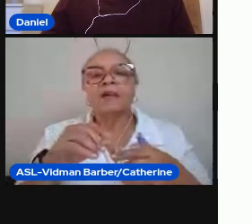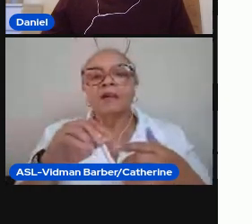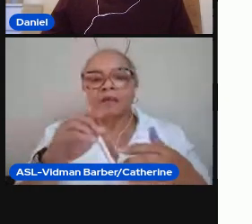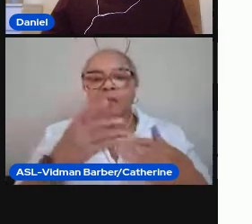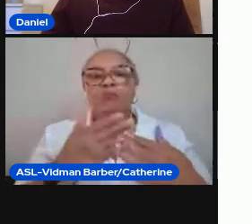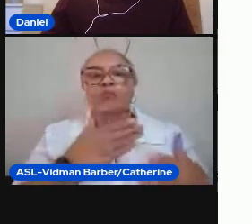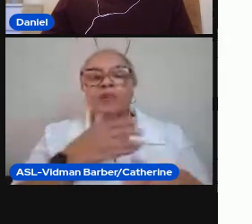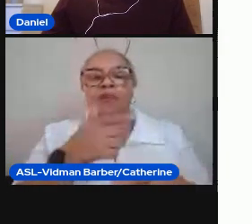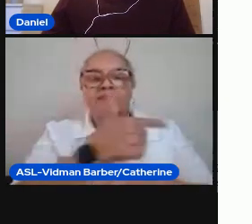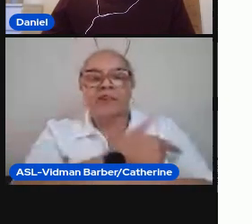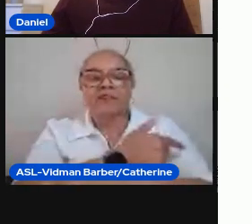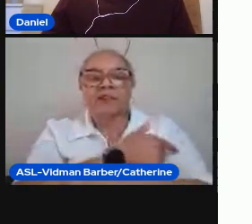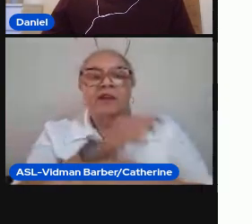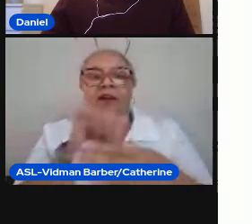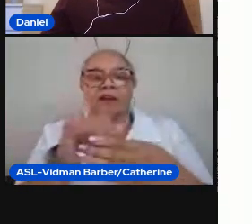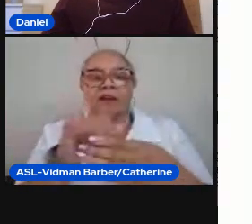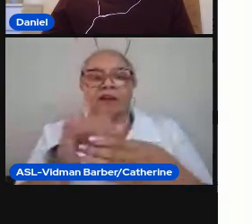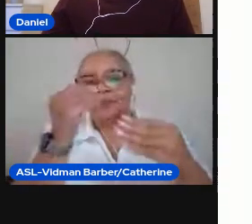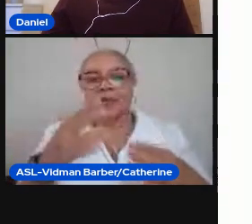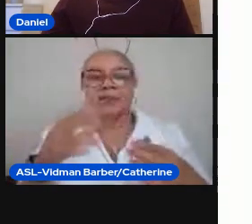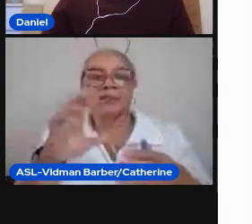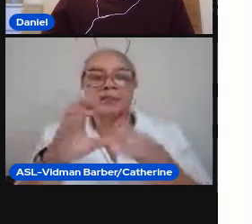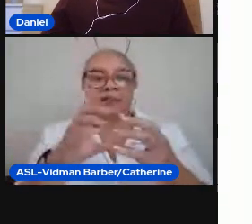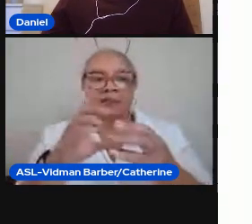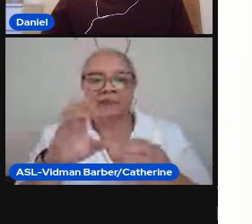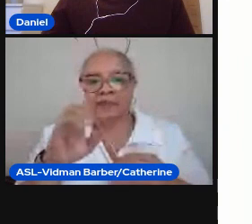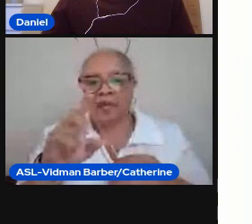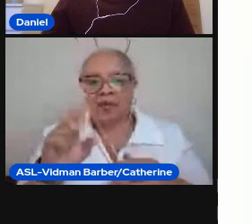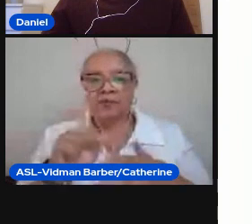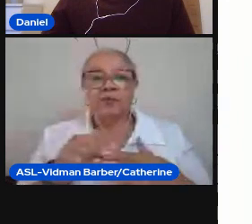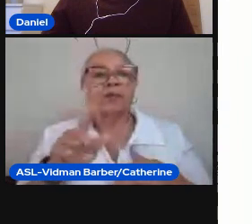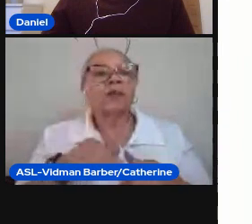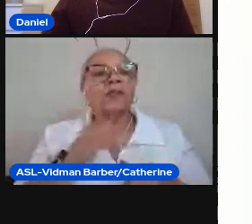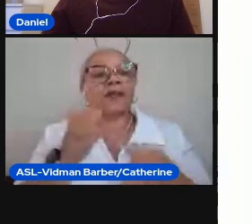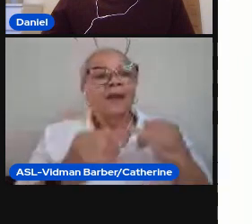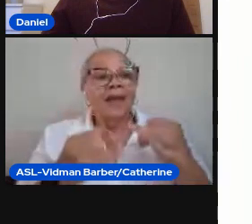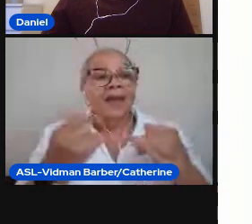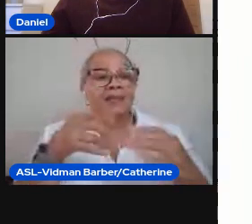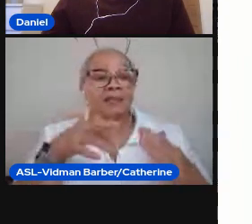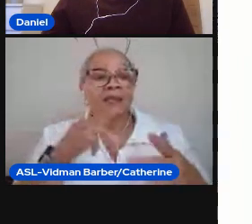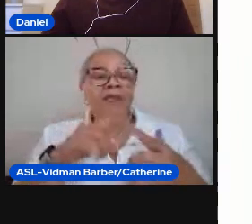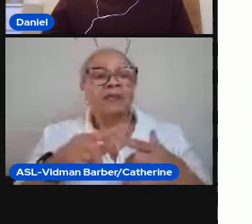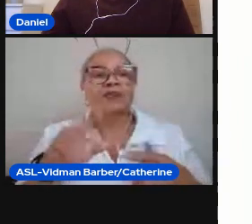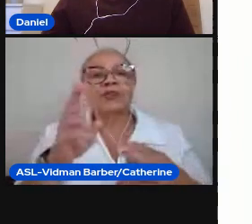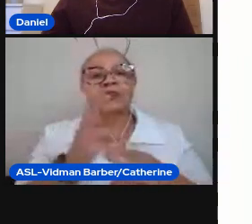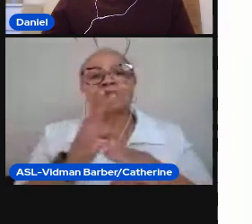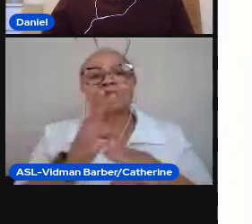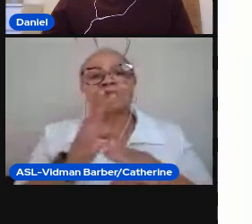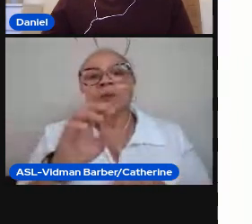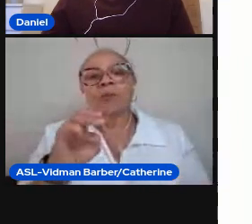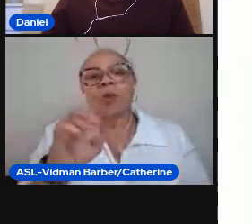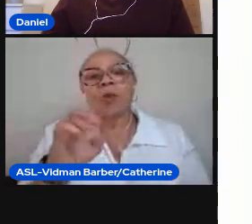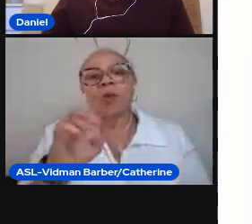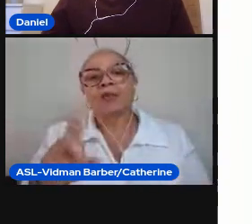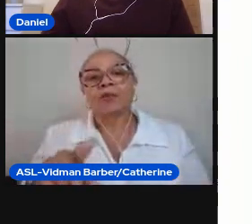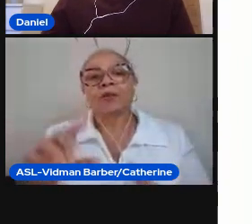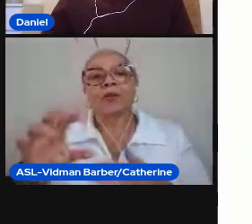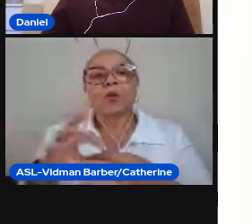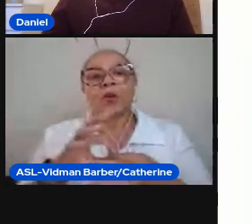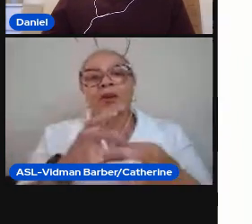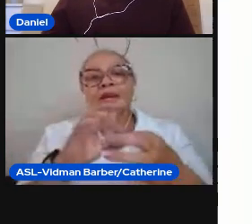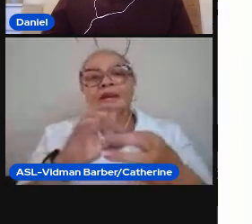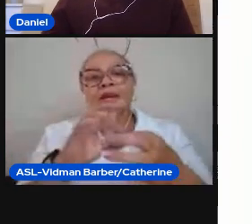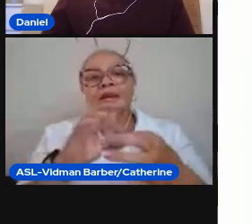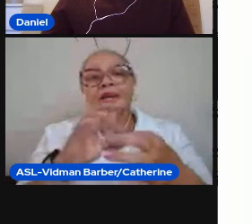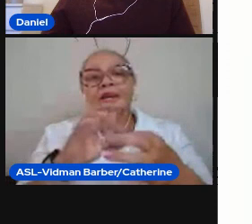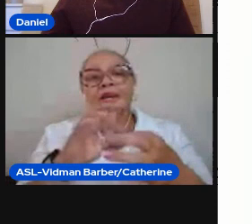set. So the final study I want to talk about is to use molecular correlates of protection against the typhoid